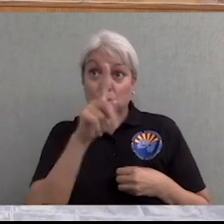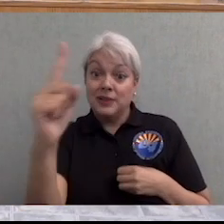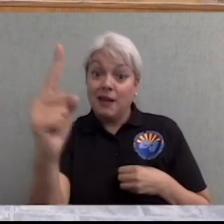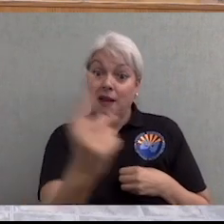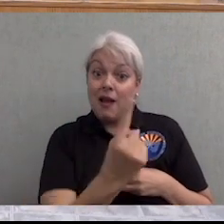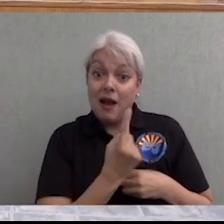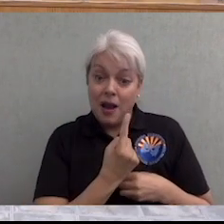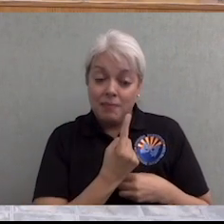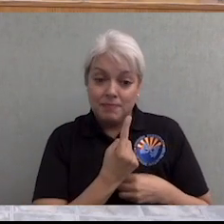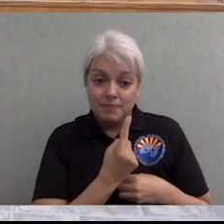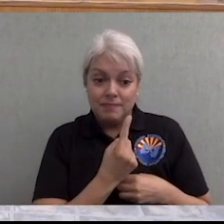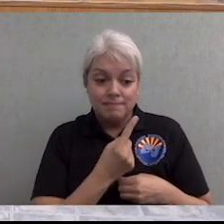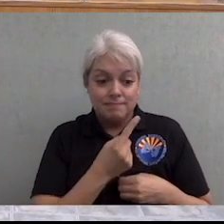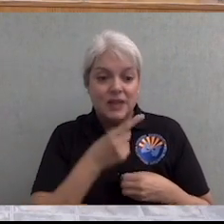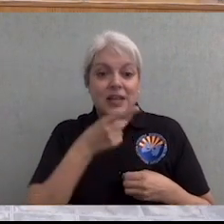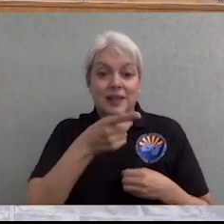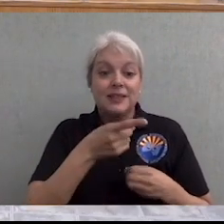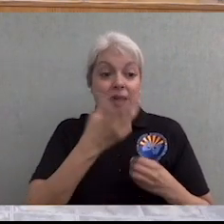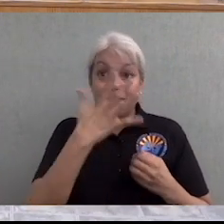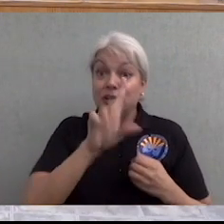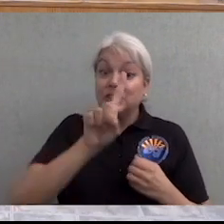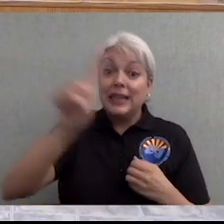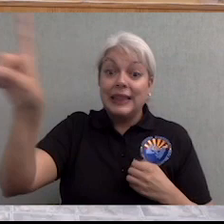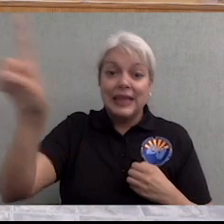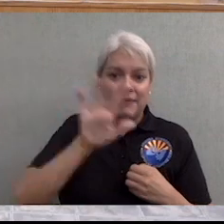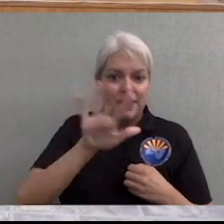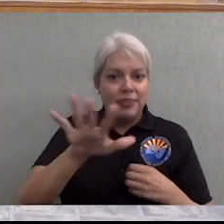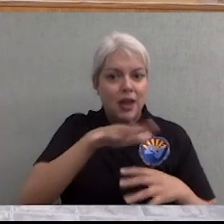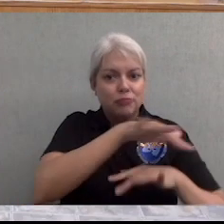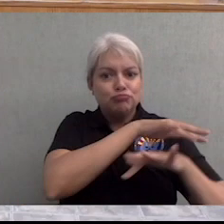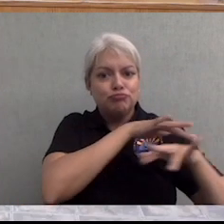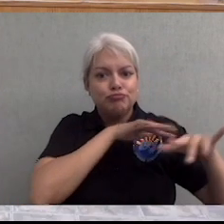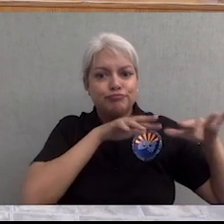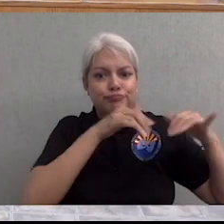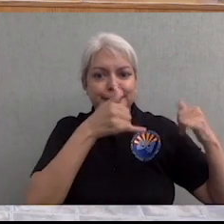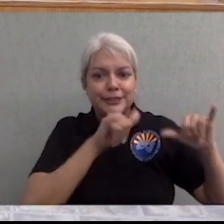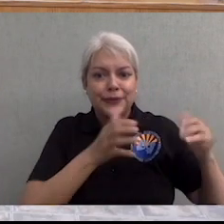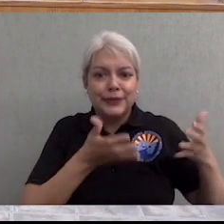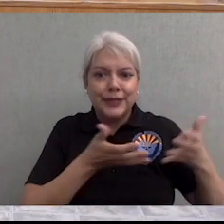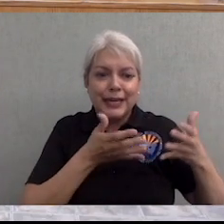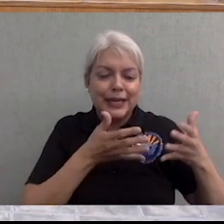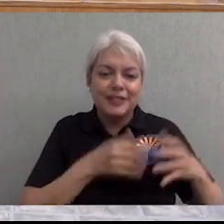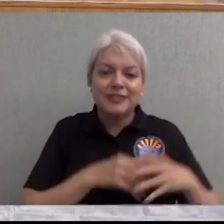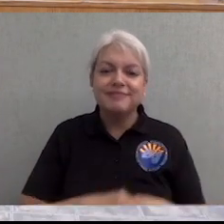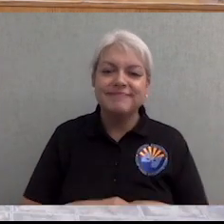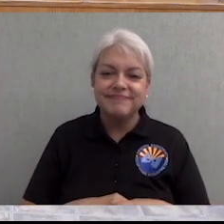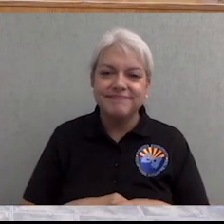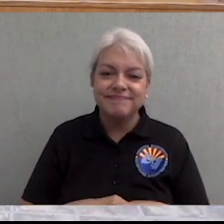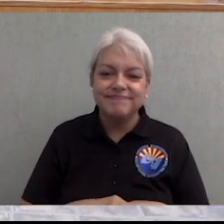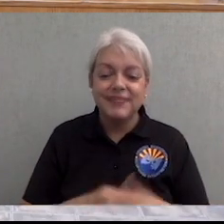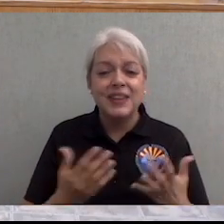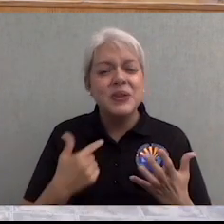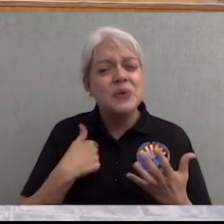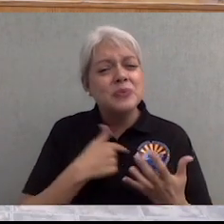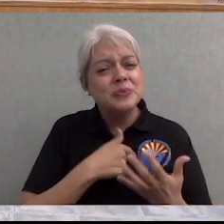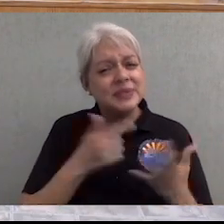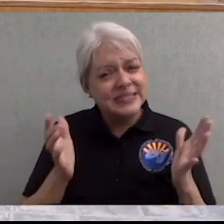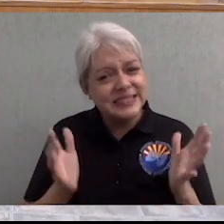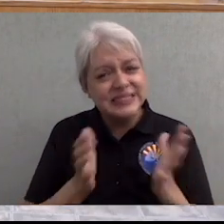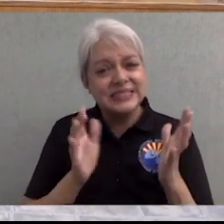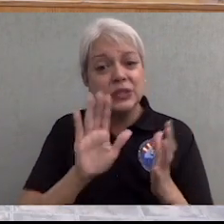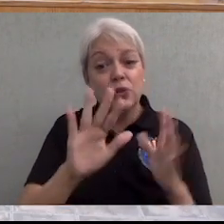for it to go away. So what we're saying is try to keep your family gatherings to a